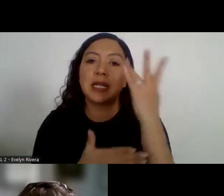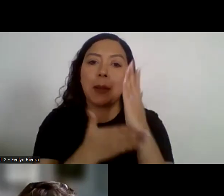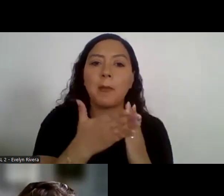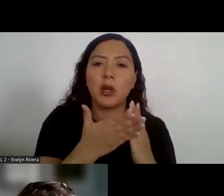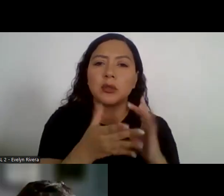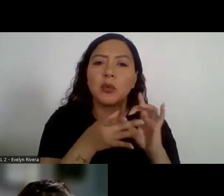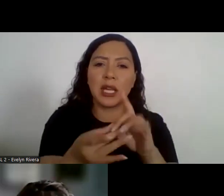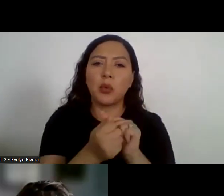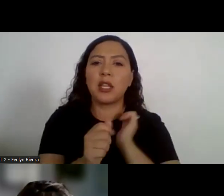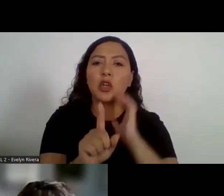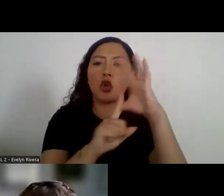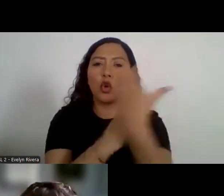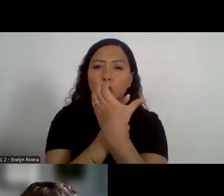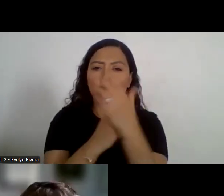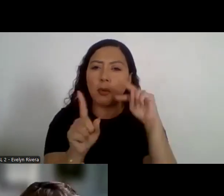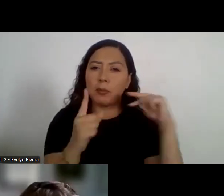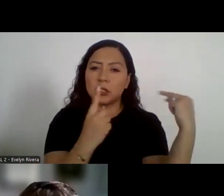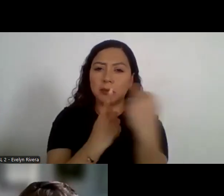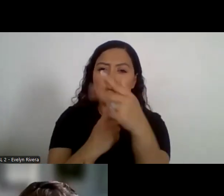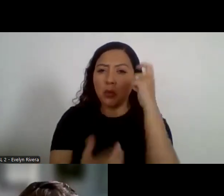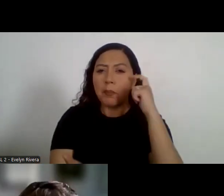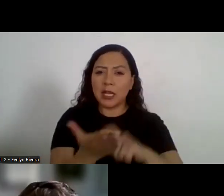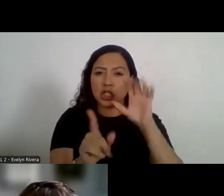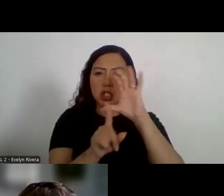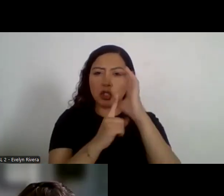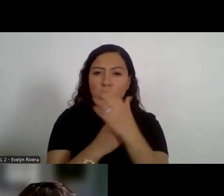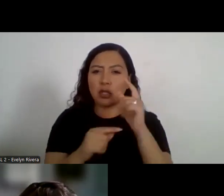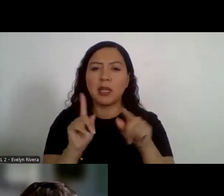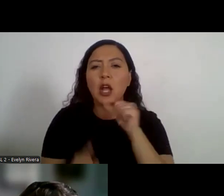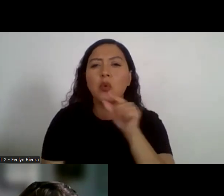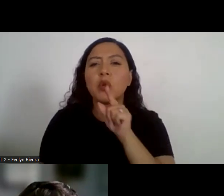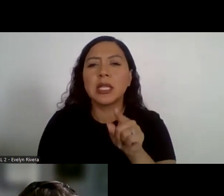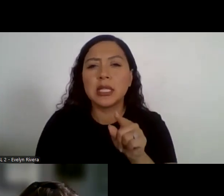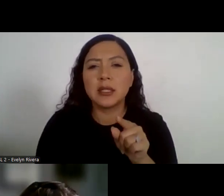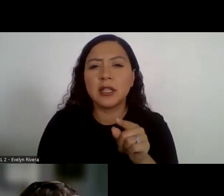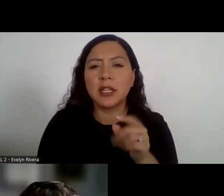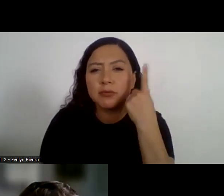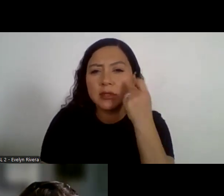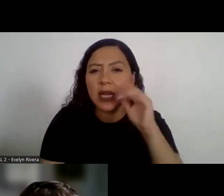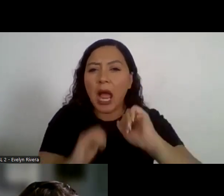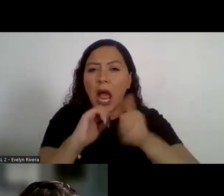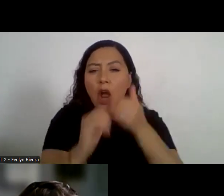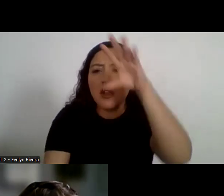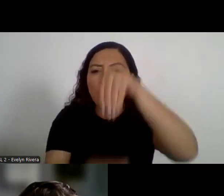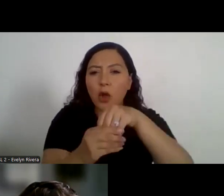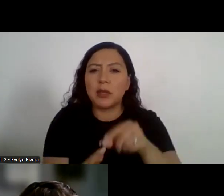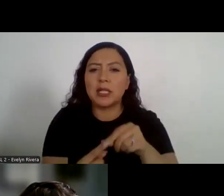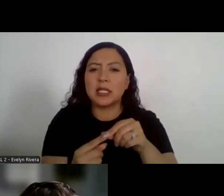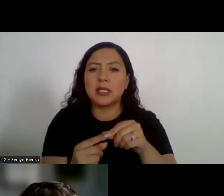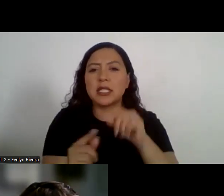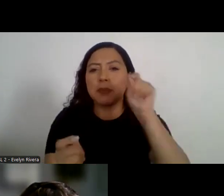cultural aspect. You mentioned culture, but I didn't really hear how you're really addressing it with certain groups.